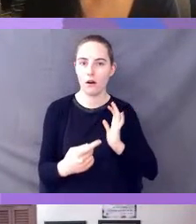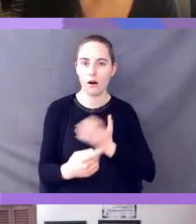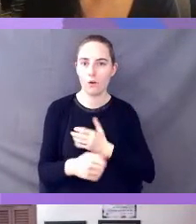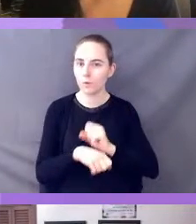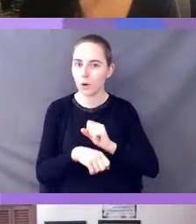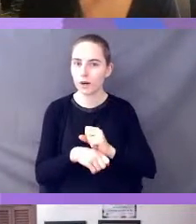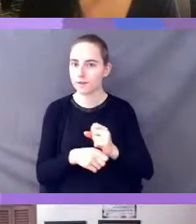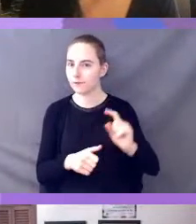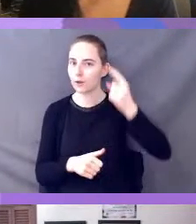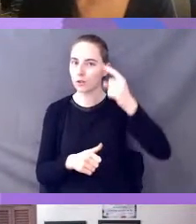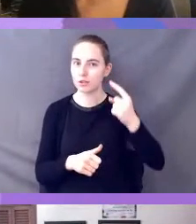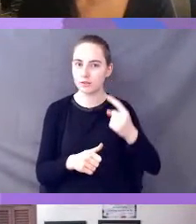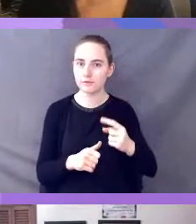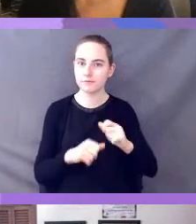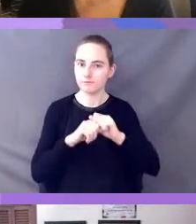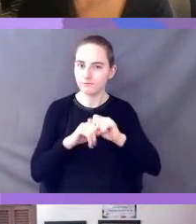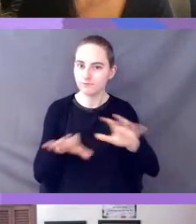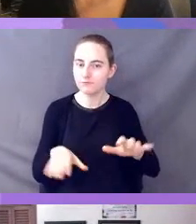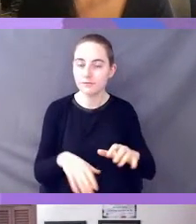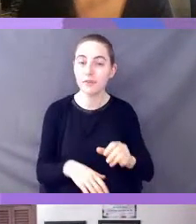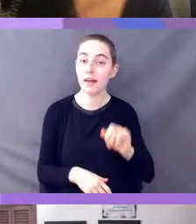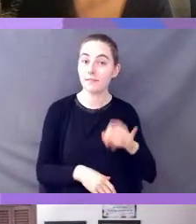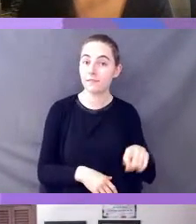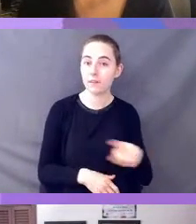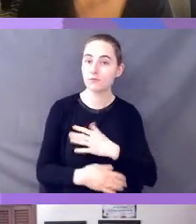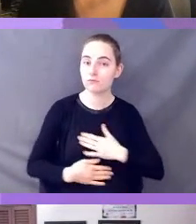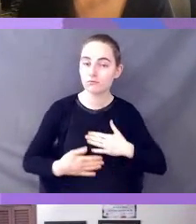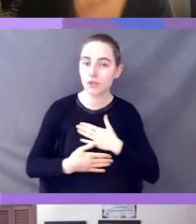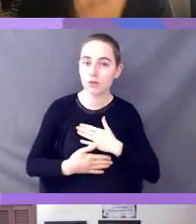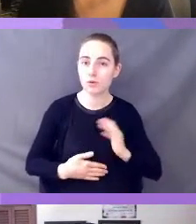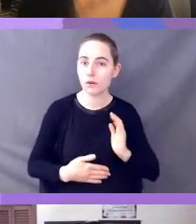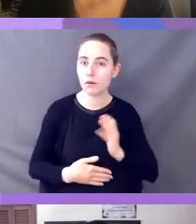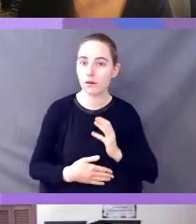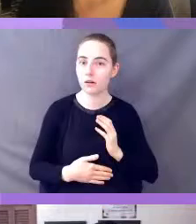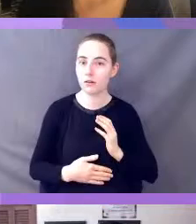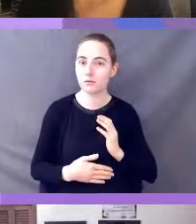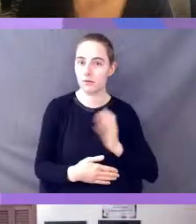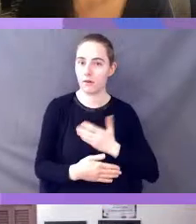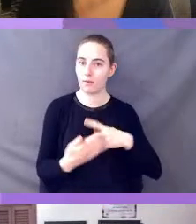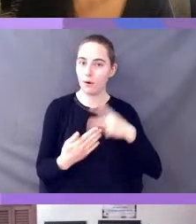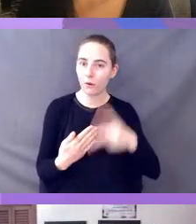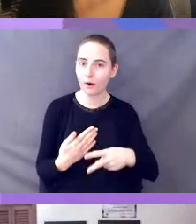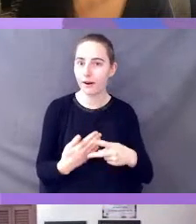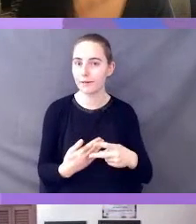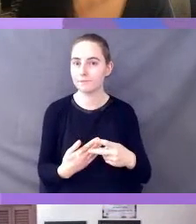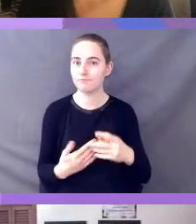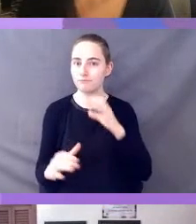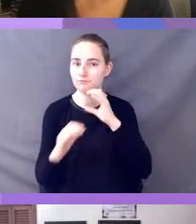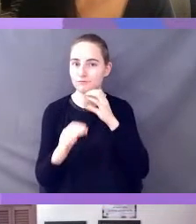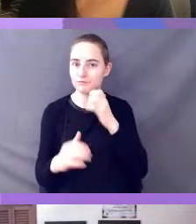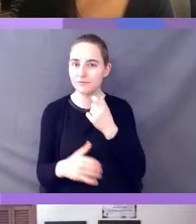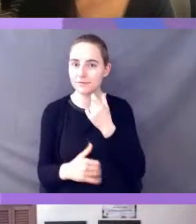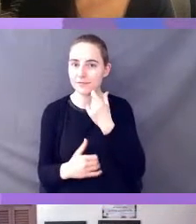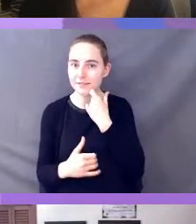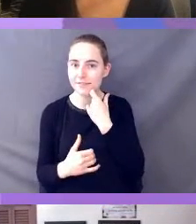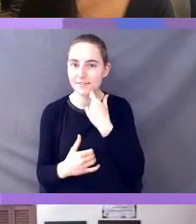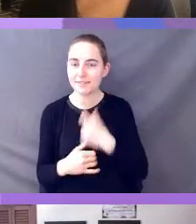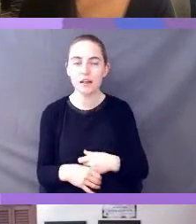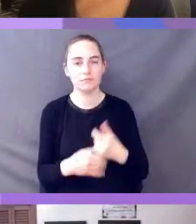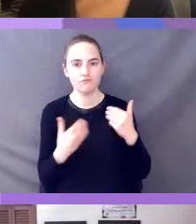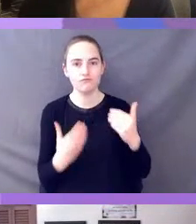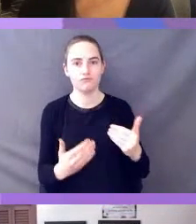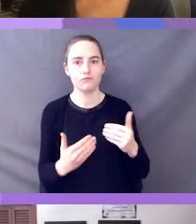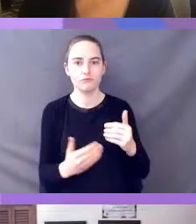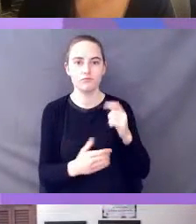thing, if you enjoyed yourself today, if you want to support the work of the Pride Center, consider making a donation. A donation of $5 or more can have a